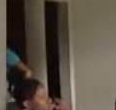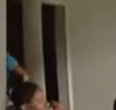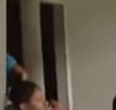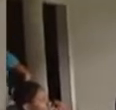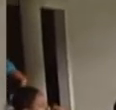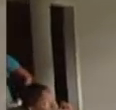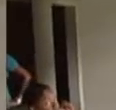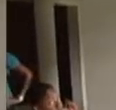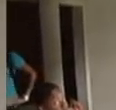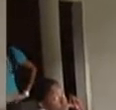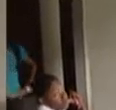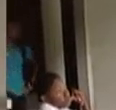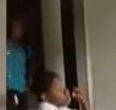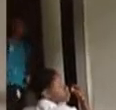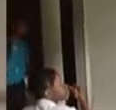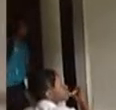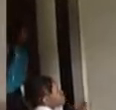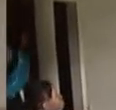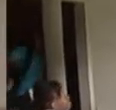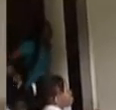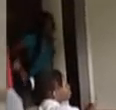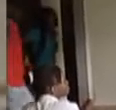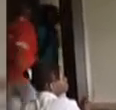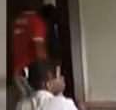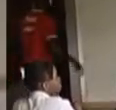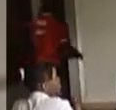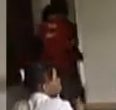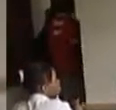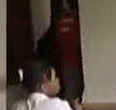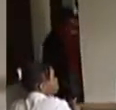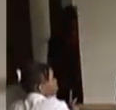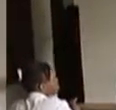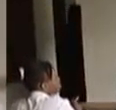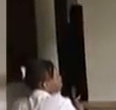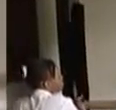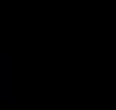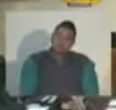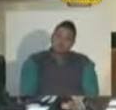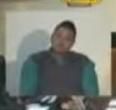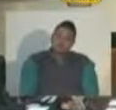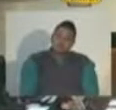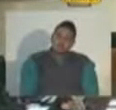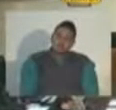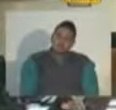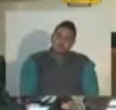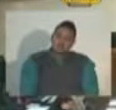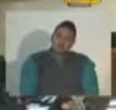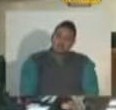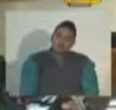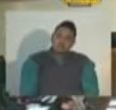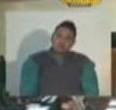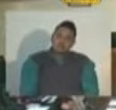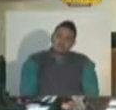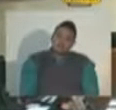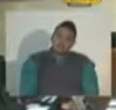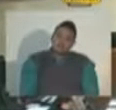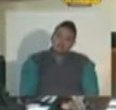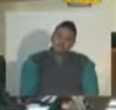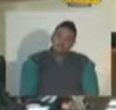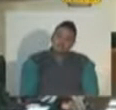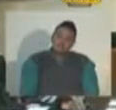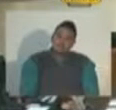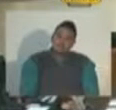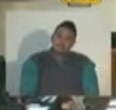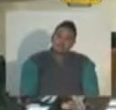the extra resources into the early childhood education sector. The Prime Minister could assist me,